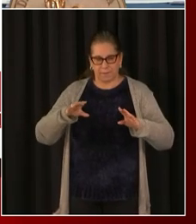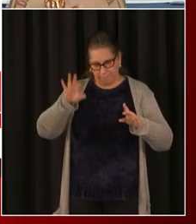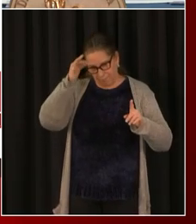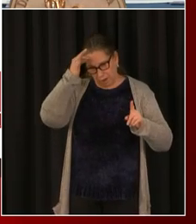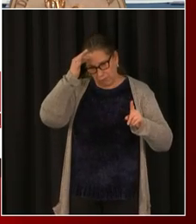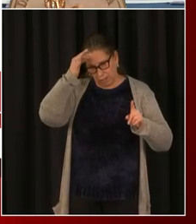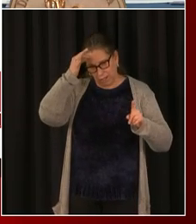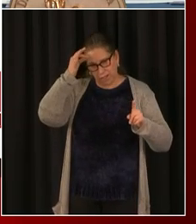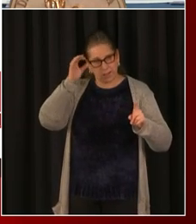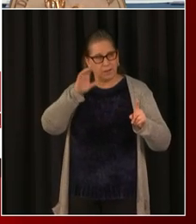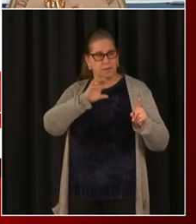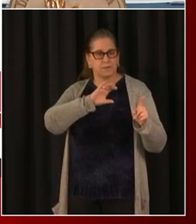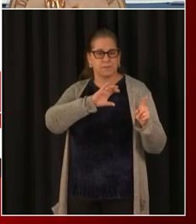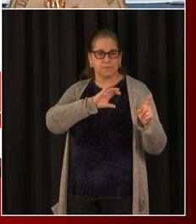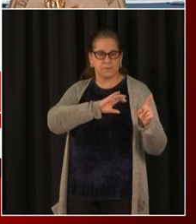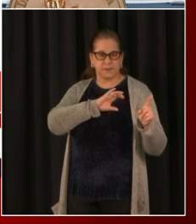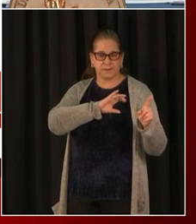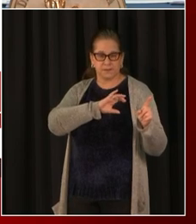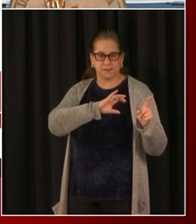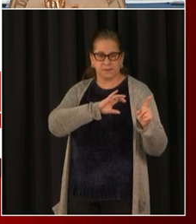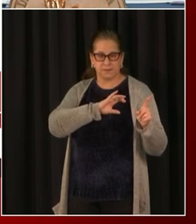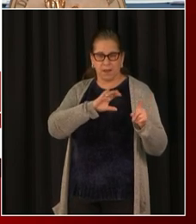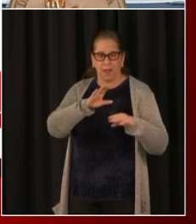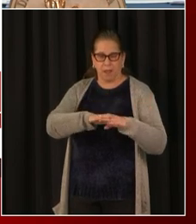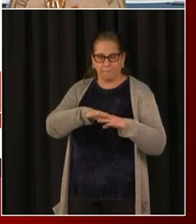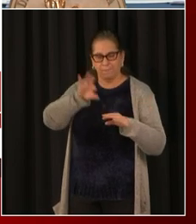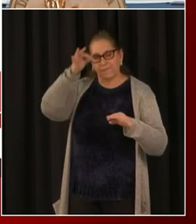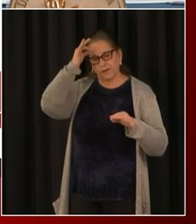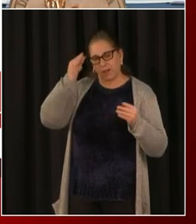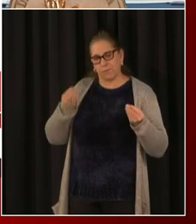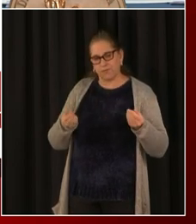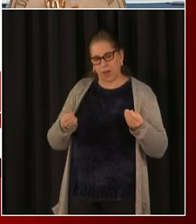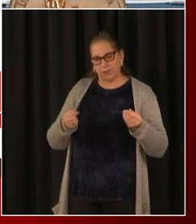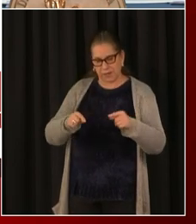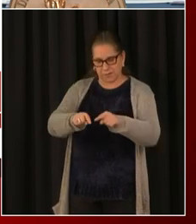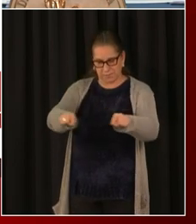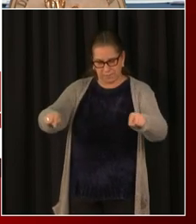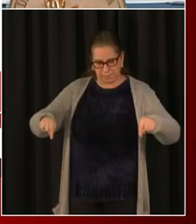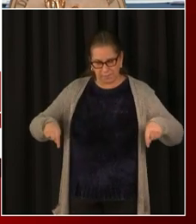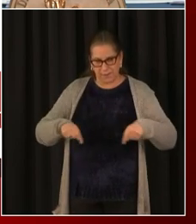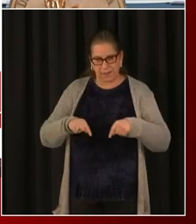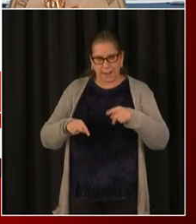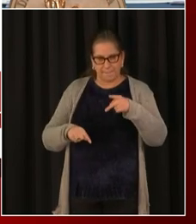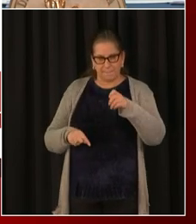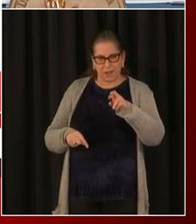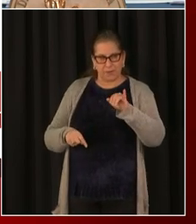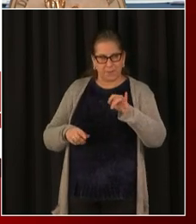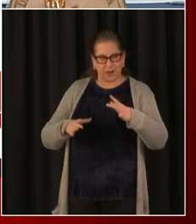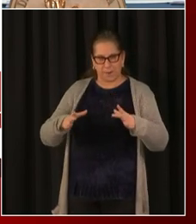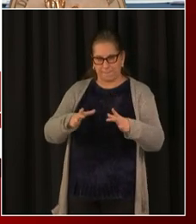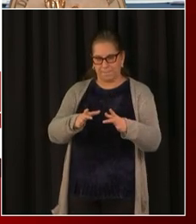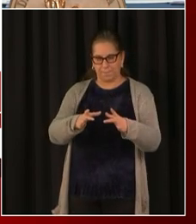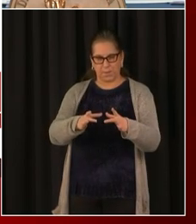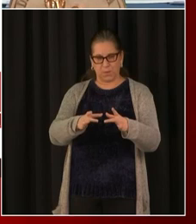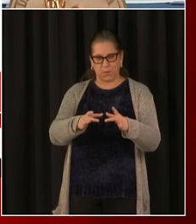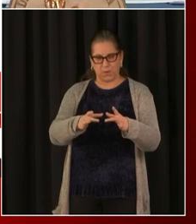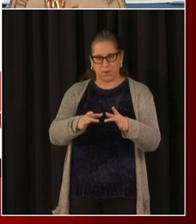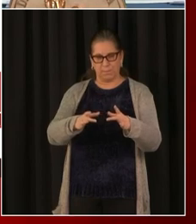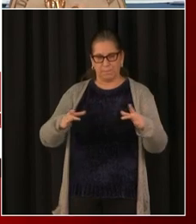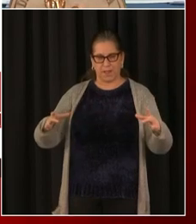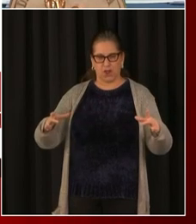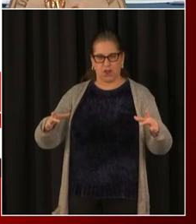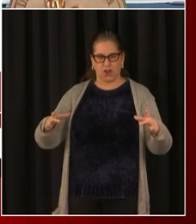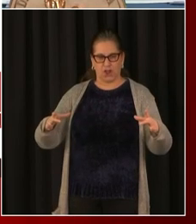federal properties. Those are a couple of very specific things that we've asked. We further have asked